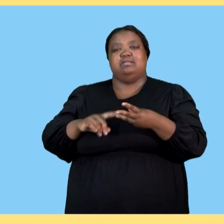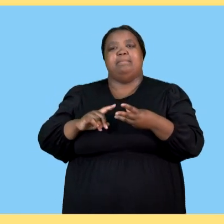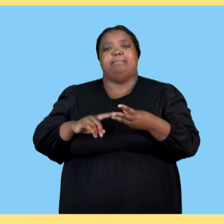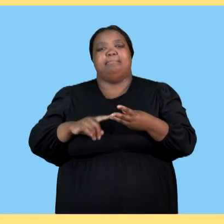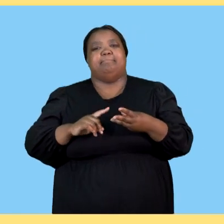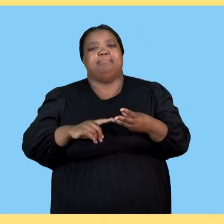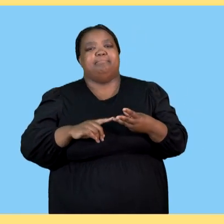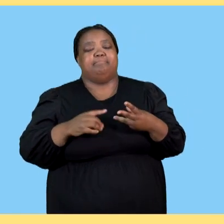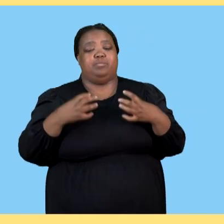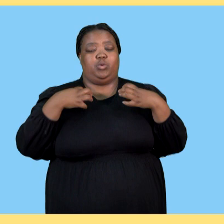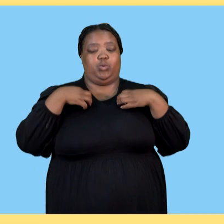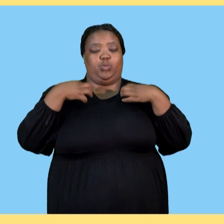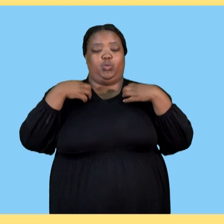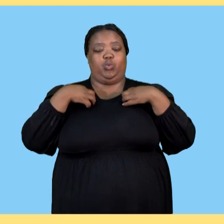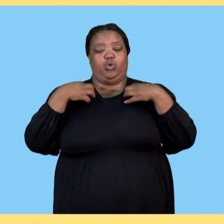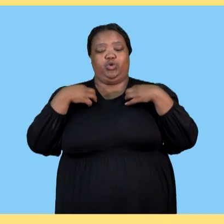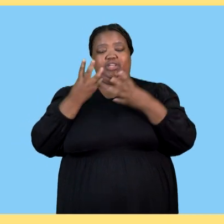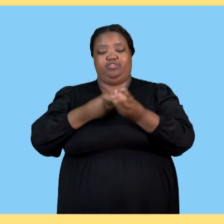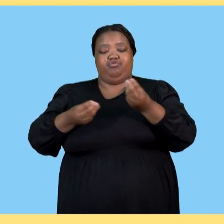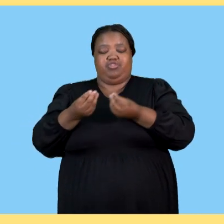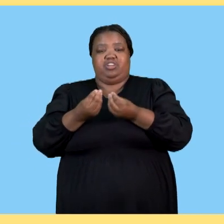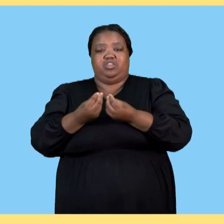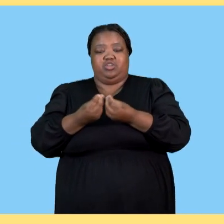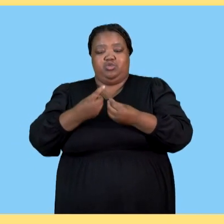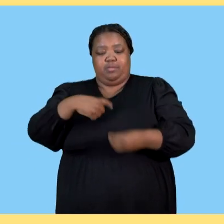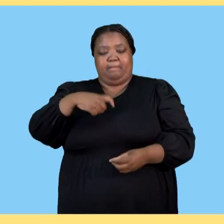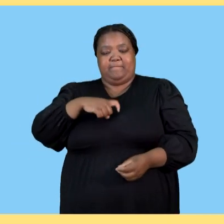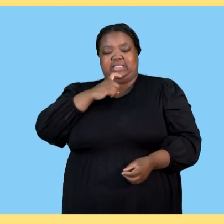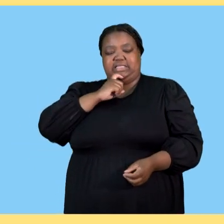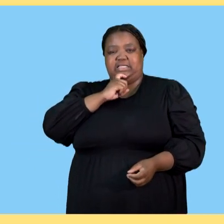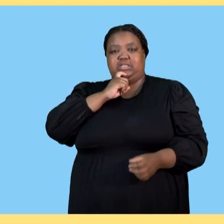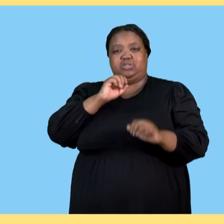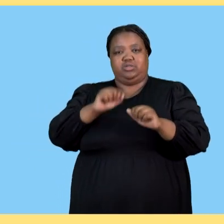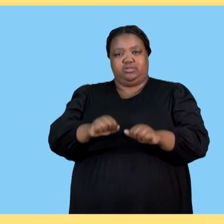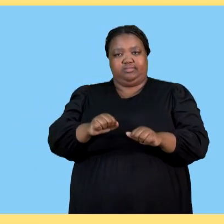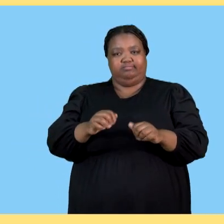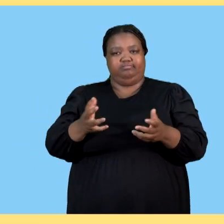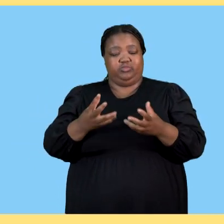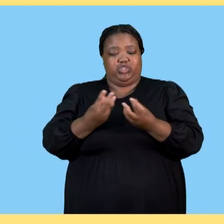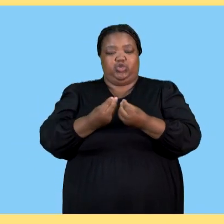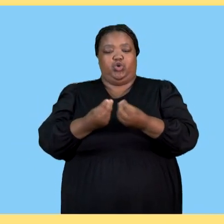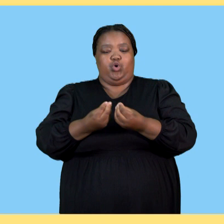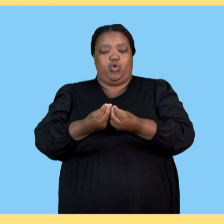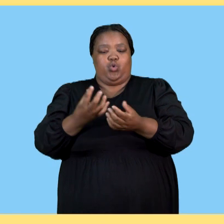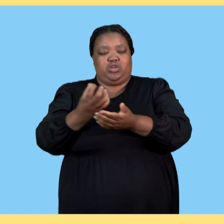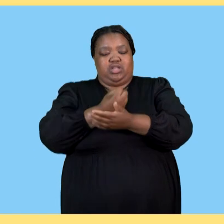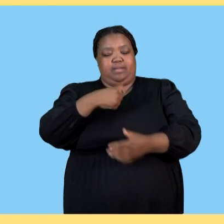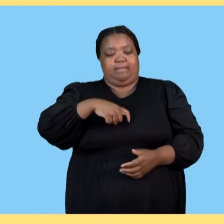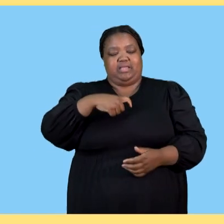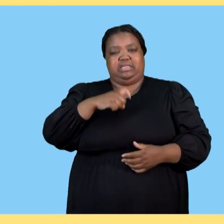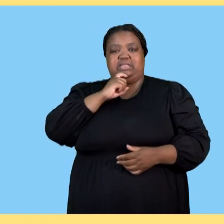Number three, when the owner takes trading stock for personal use. So we're talking about drawings of